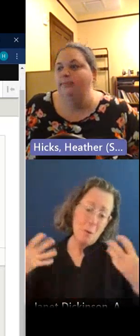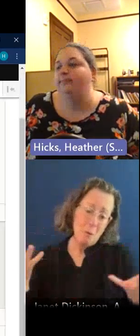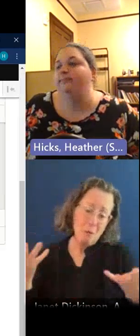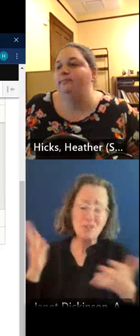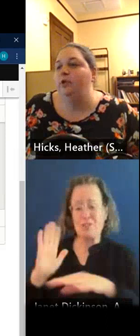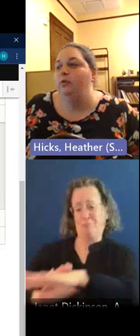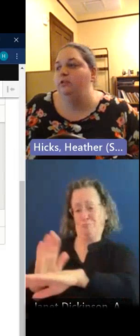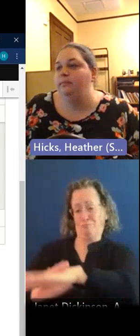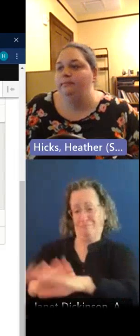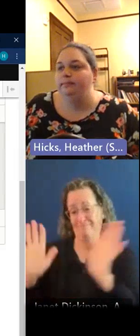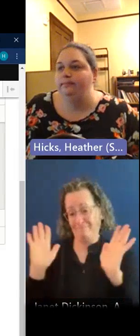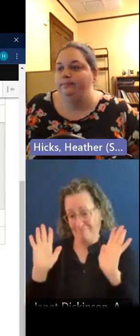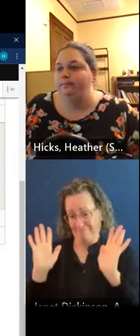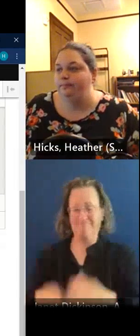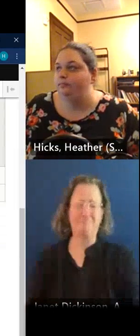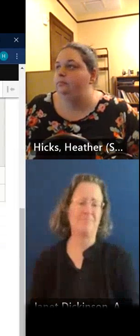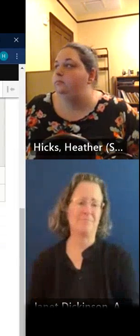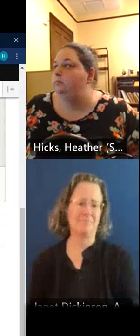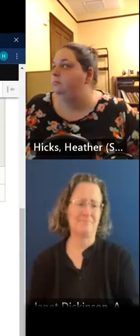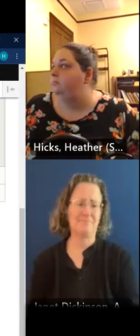beware note.